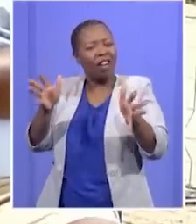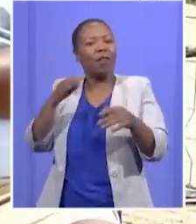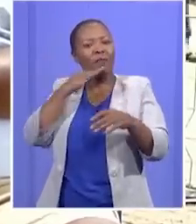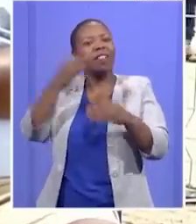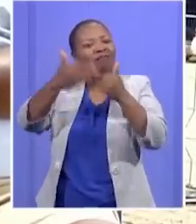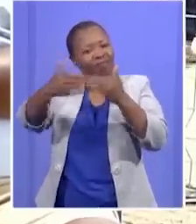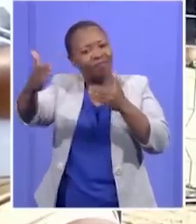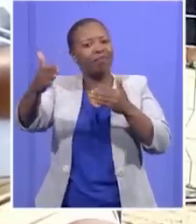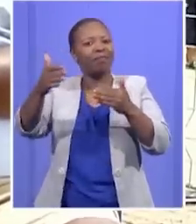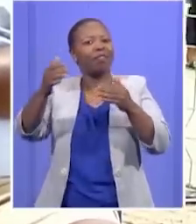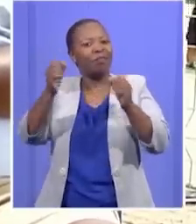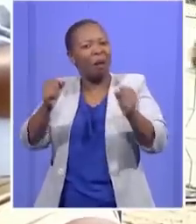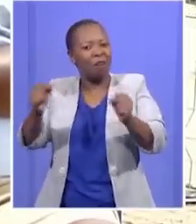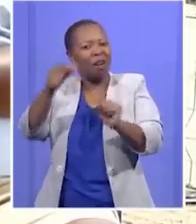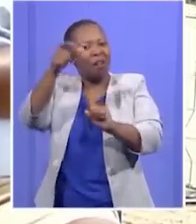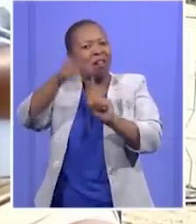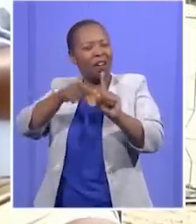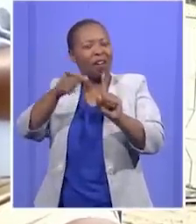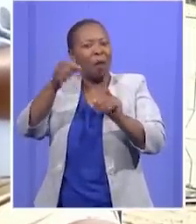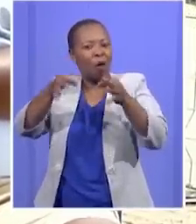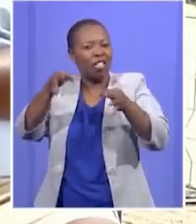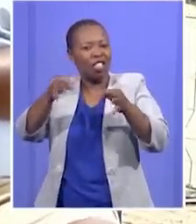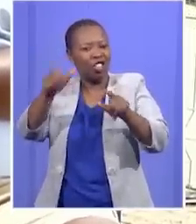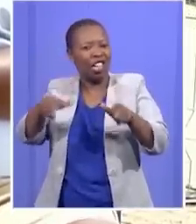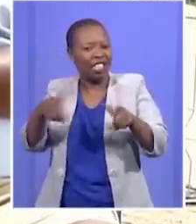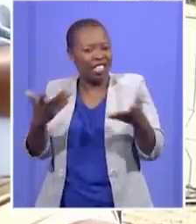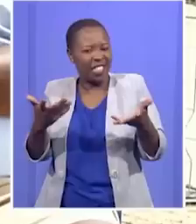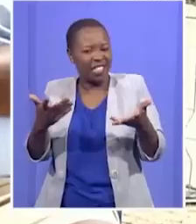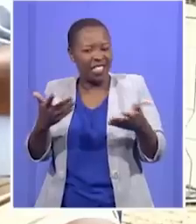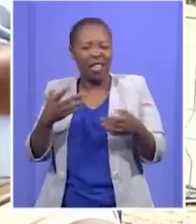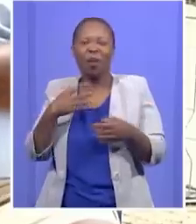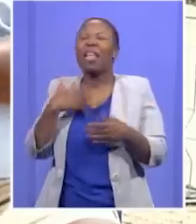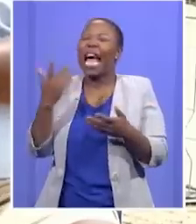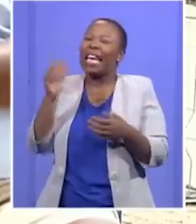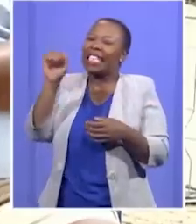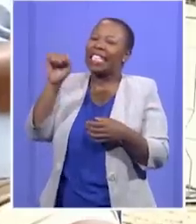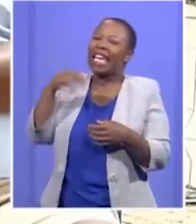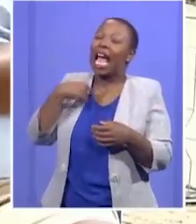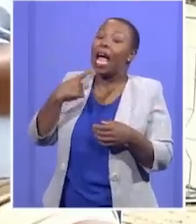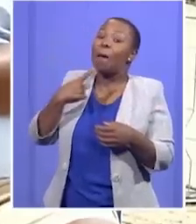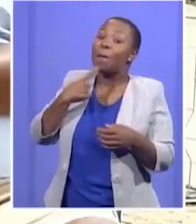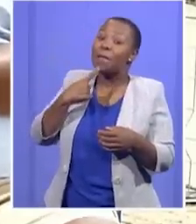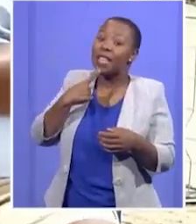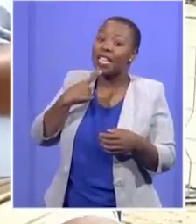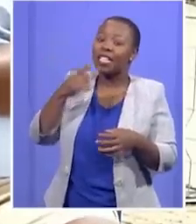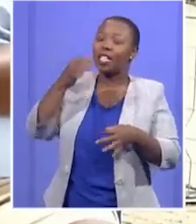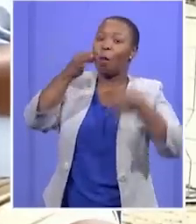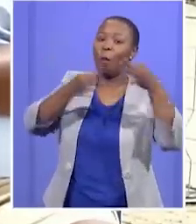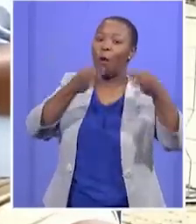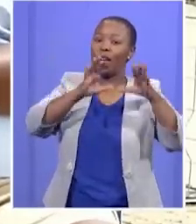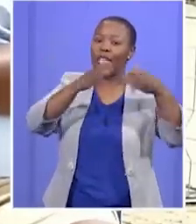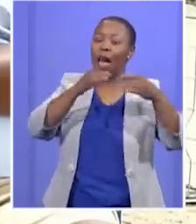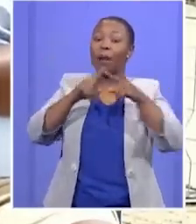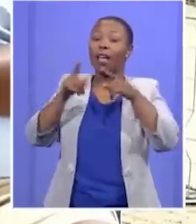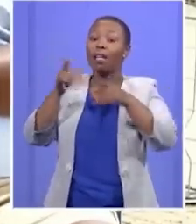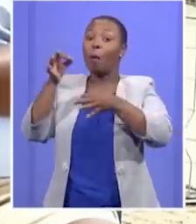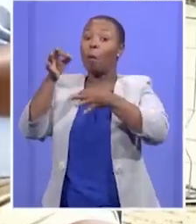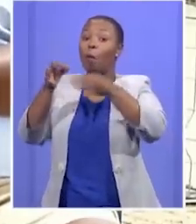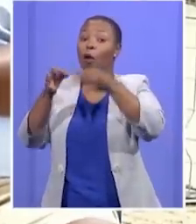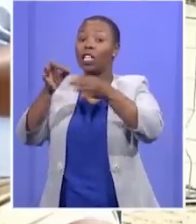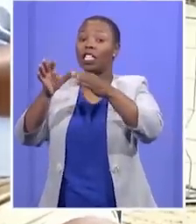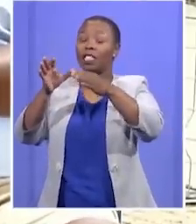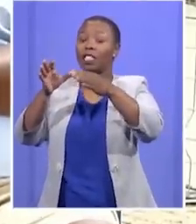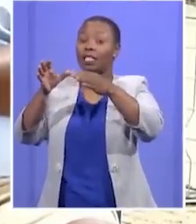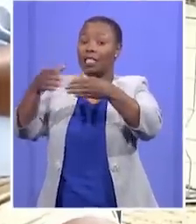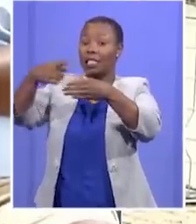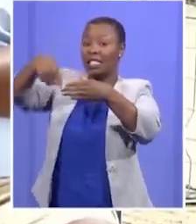No, I mean, I miss politics, but party politics, no. And in fact, when I look